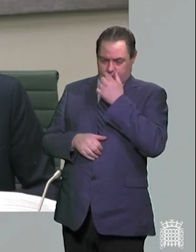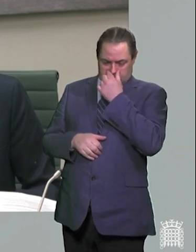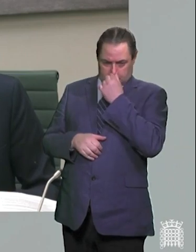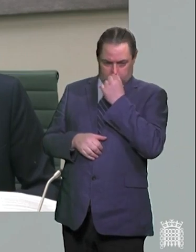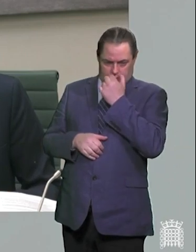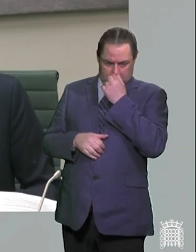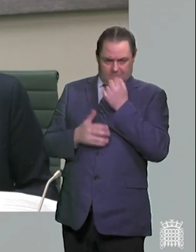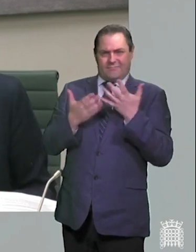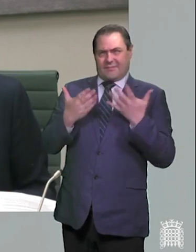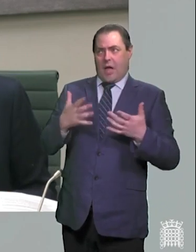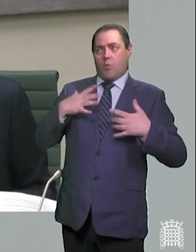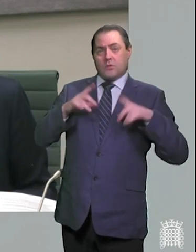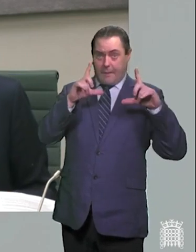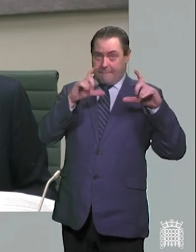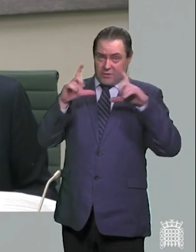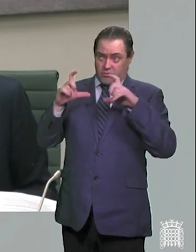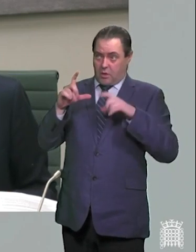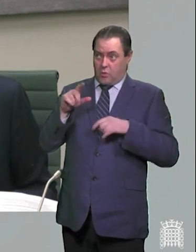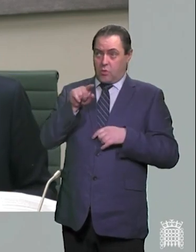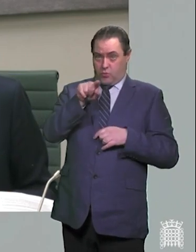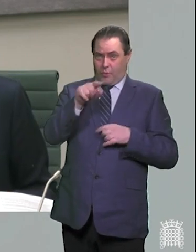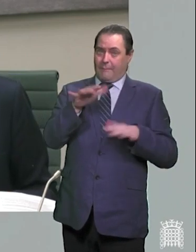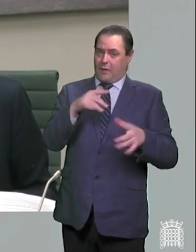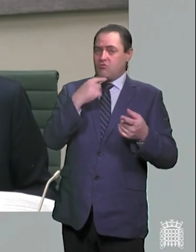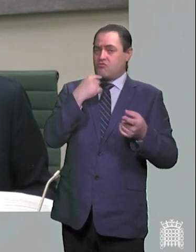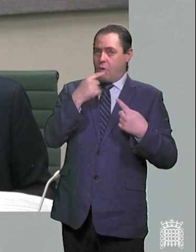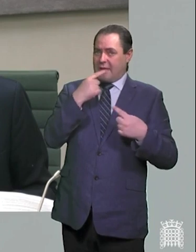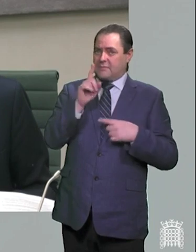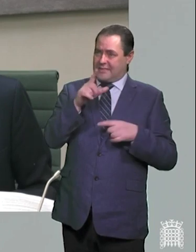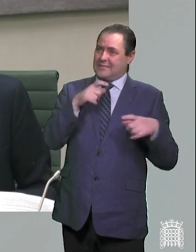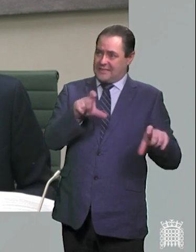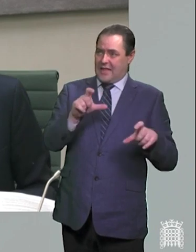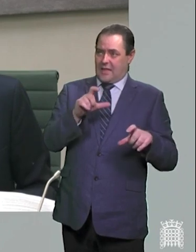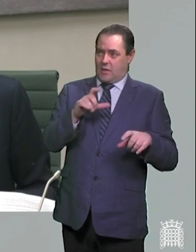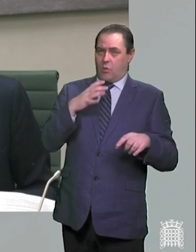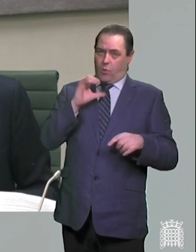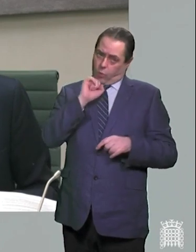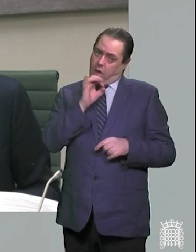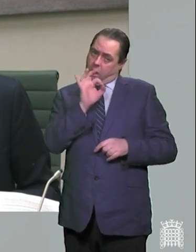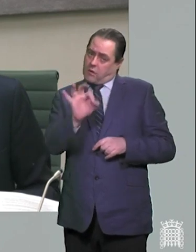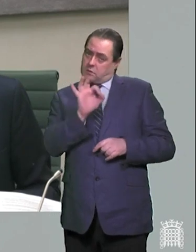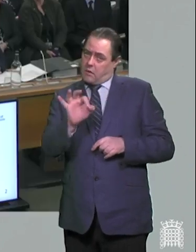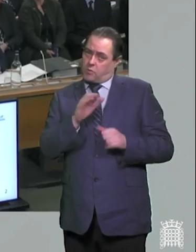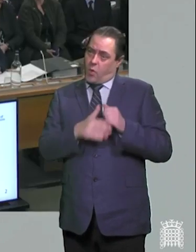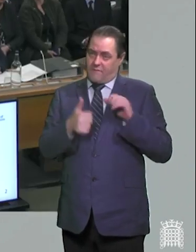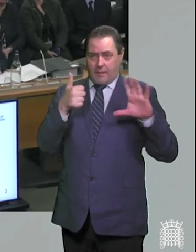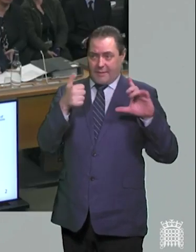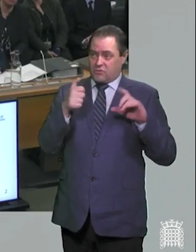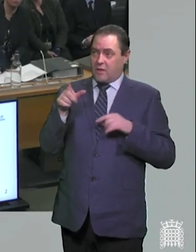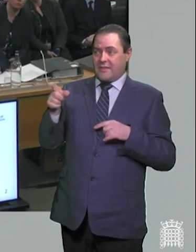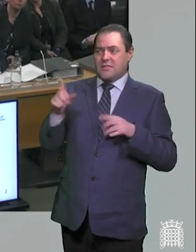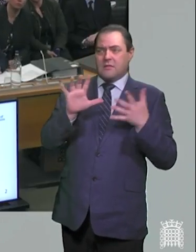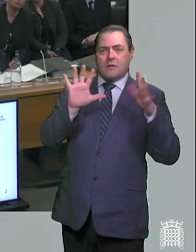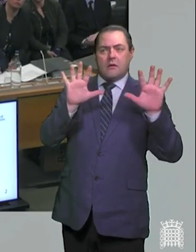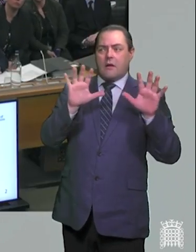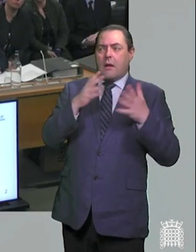We will now show the pictures, which you have made your comments about, but nevertheless we will ask you about them. The unpixelated photos